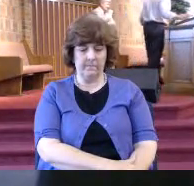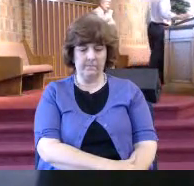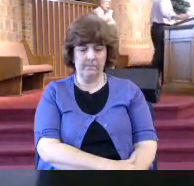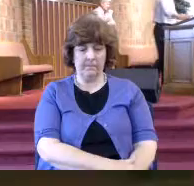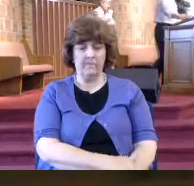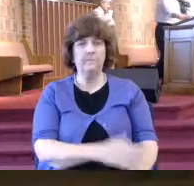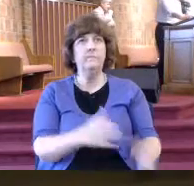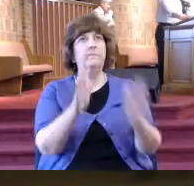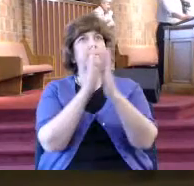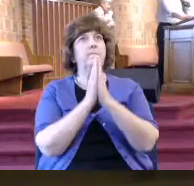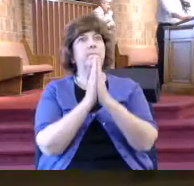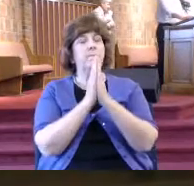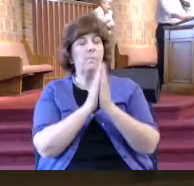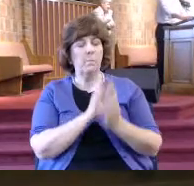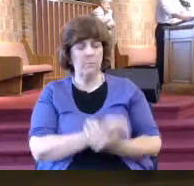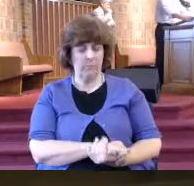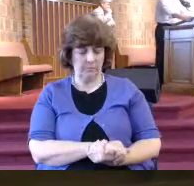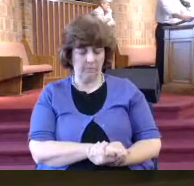last bow.